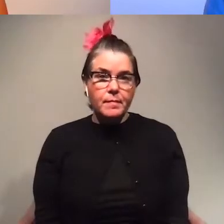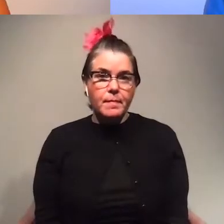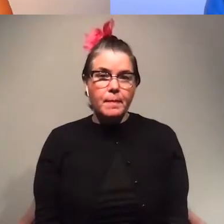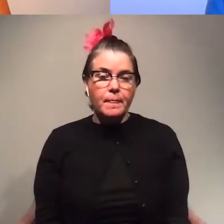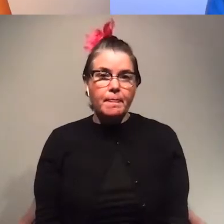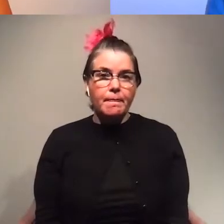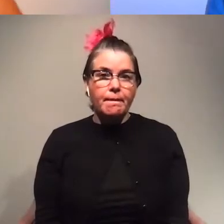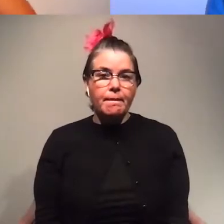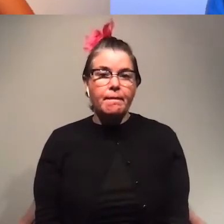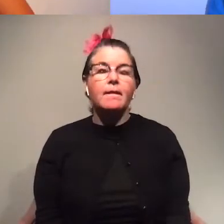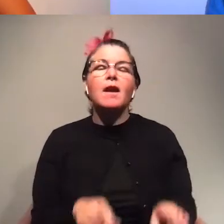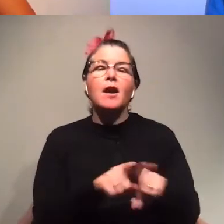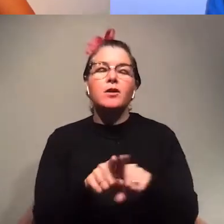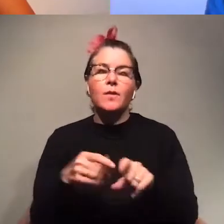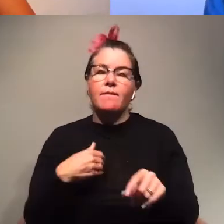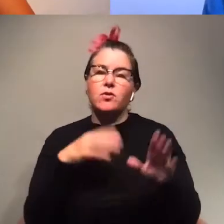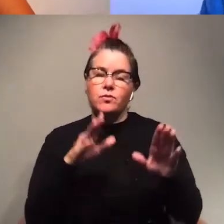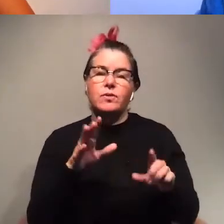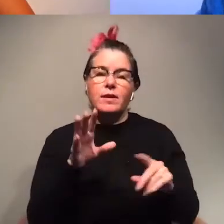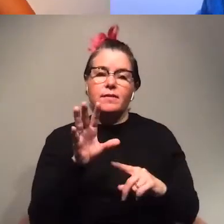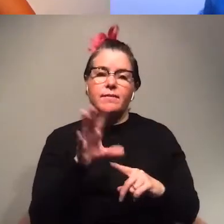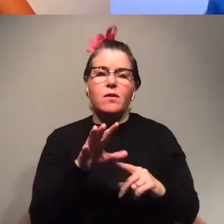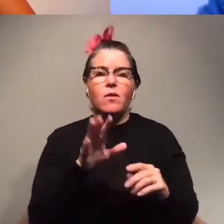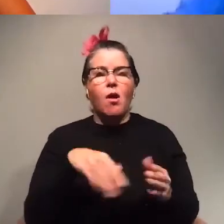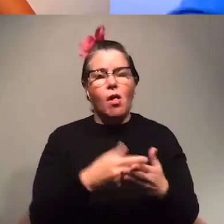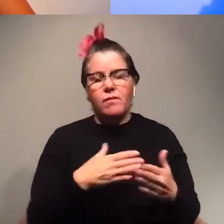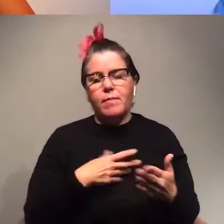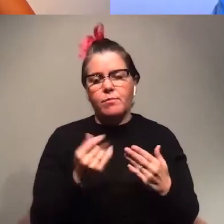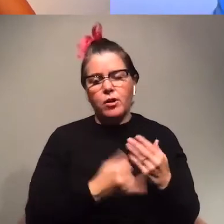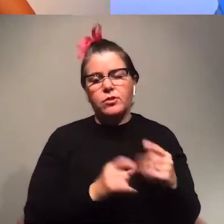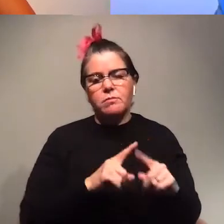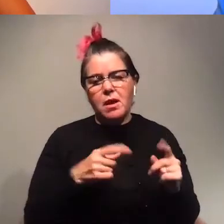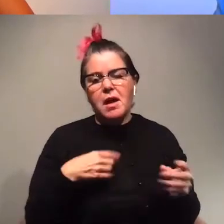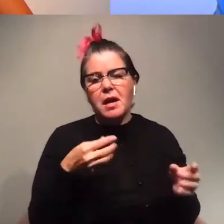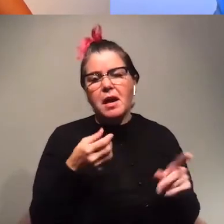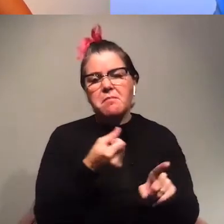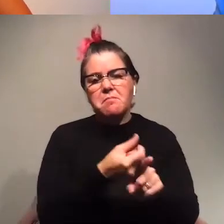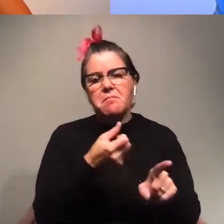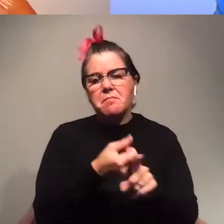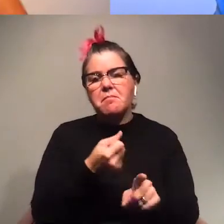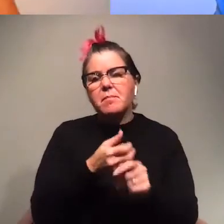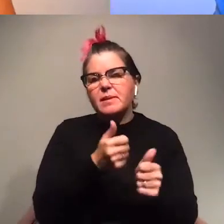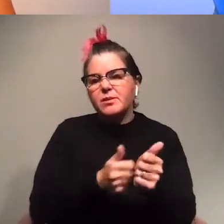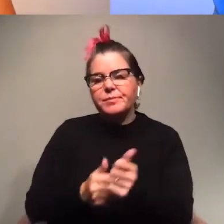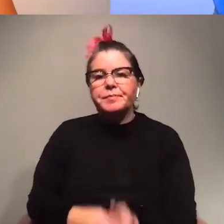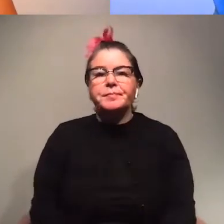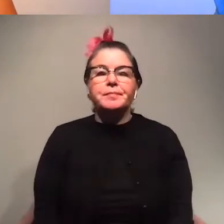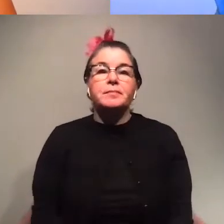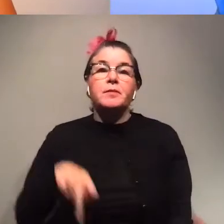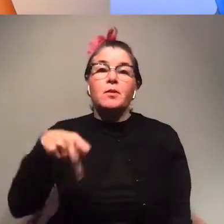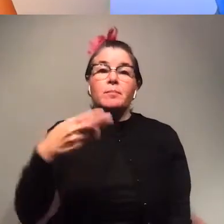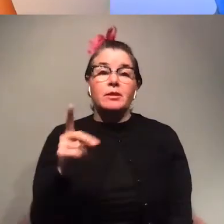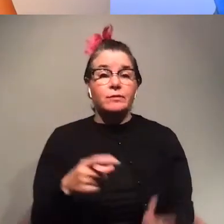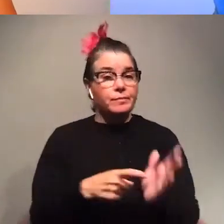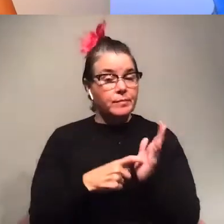Okay, I also have a great video on all of my projects, but I can tell you a little bit about each of them. So to get a PhD, you have